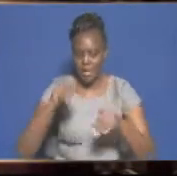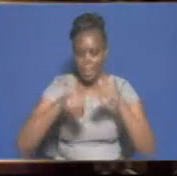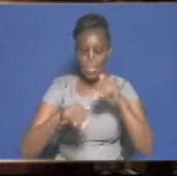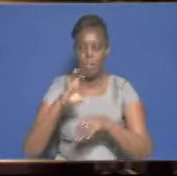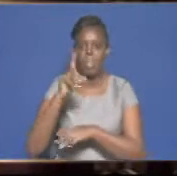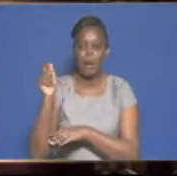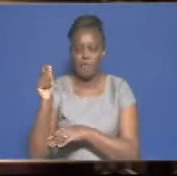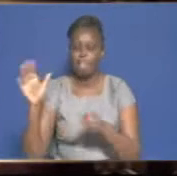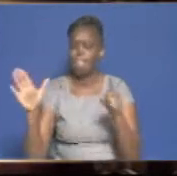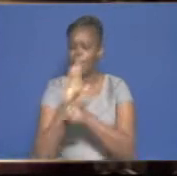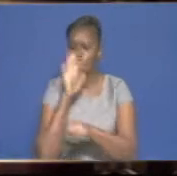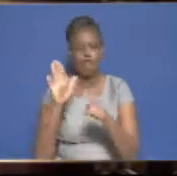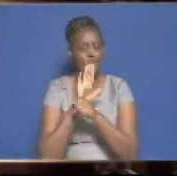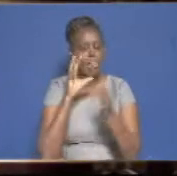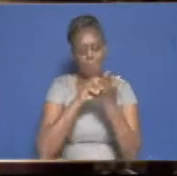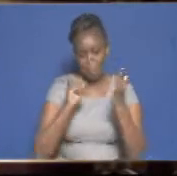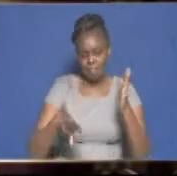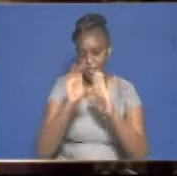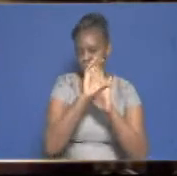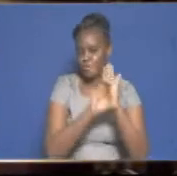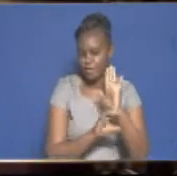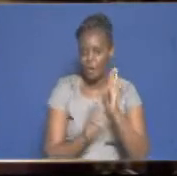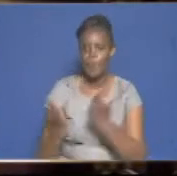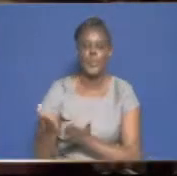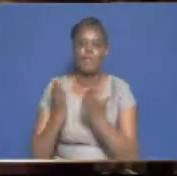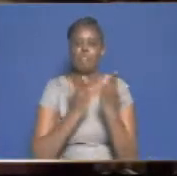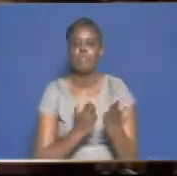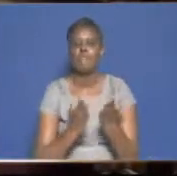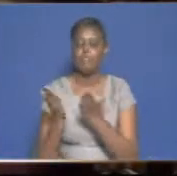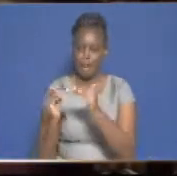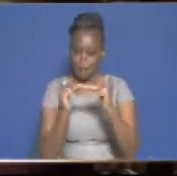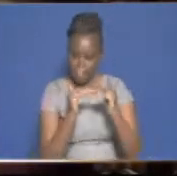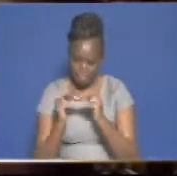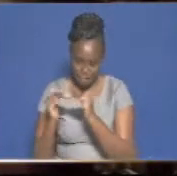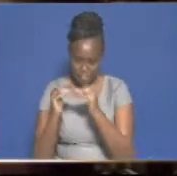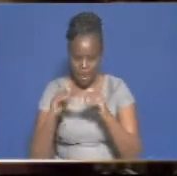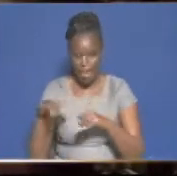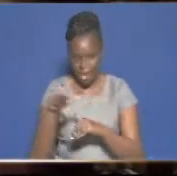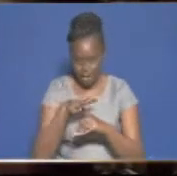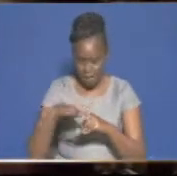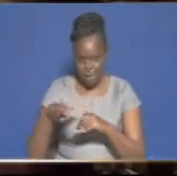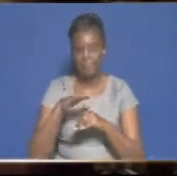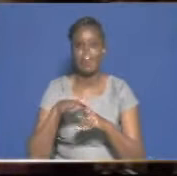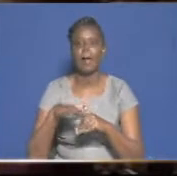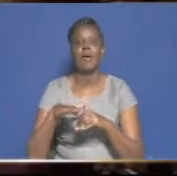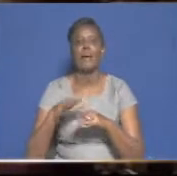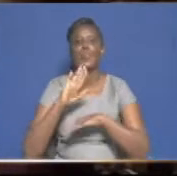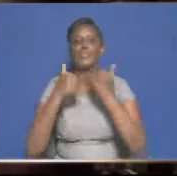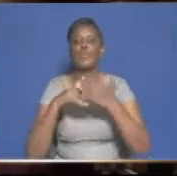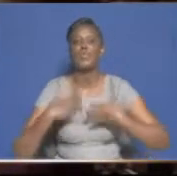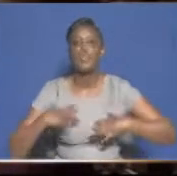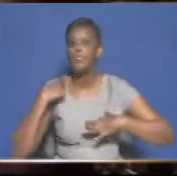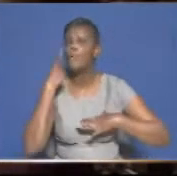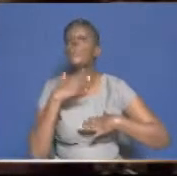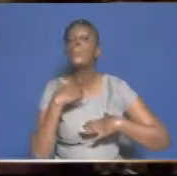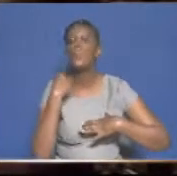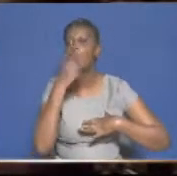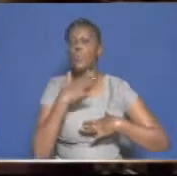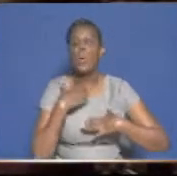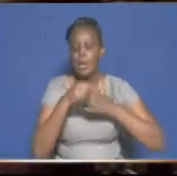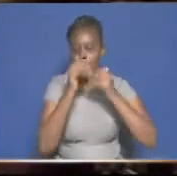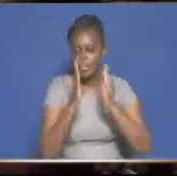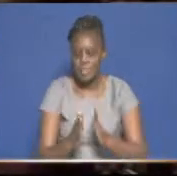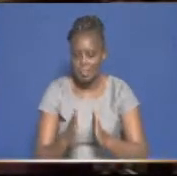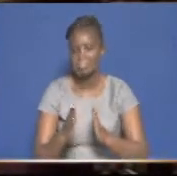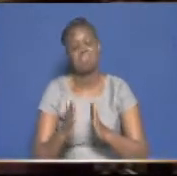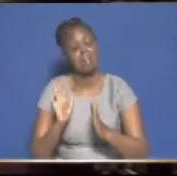in its entirety so as to provide a fair playground to all candidates seeking elective positions